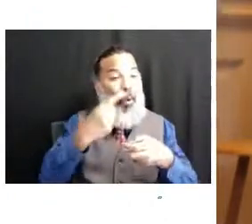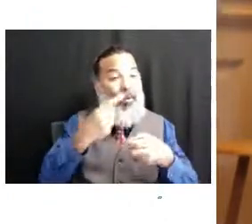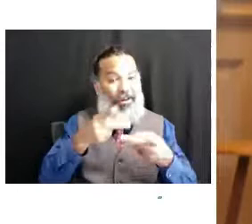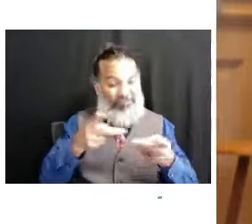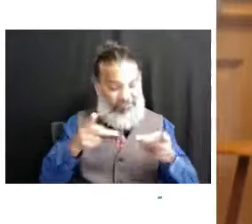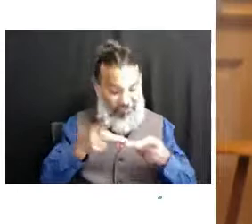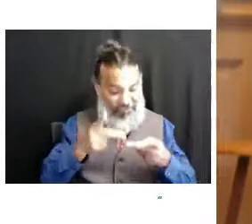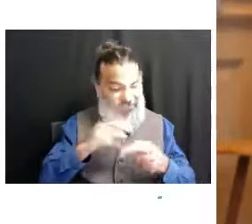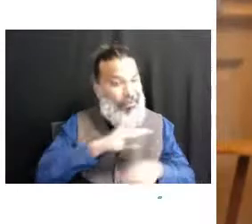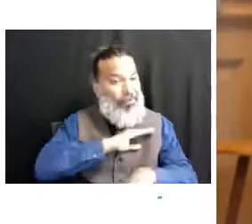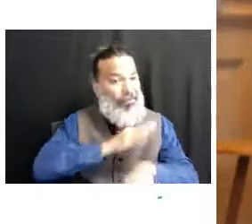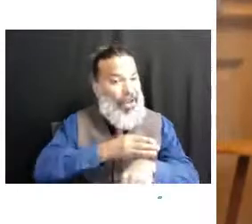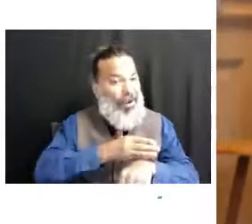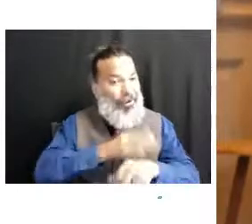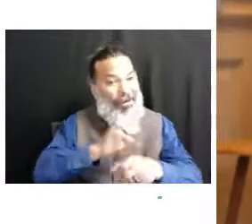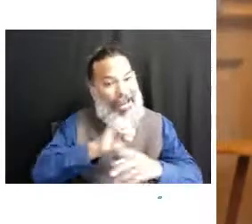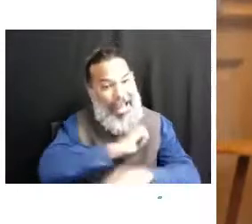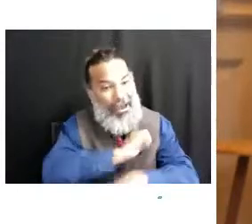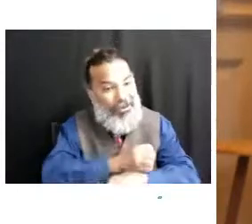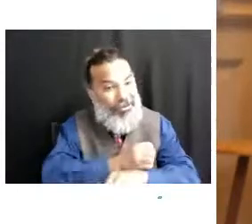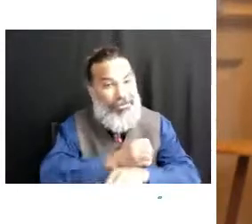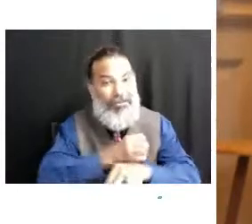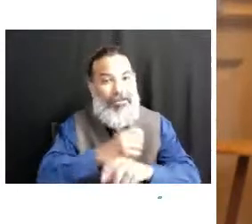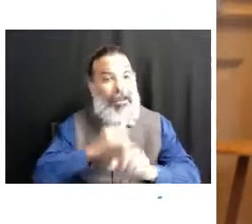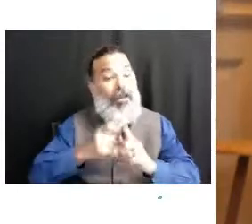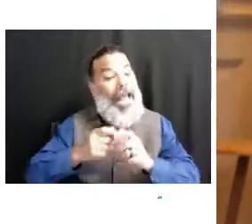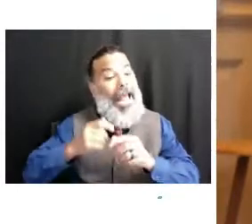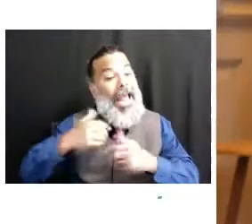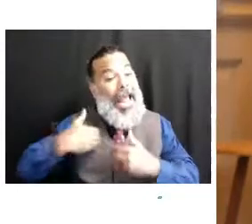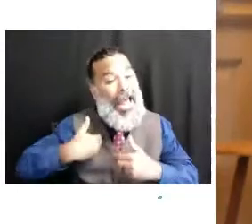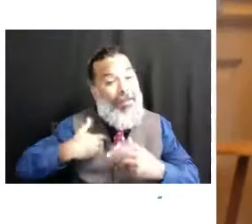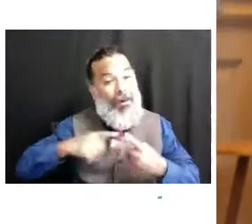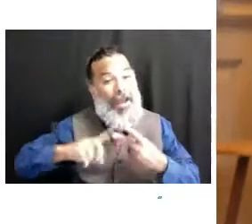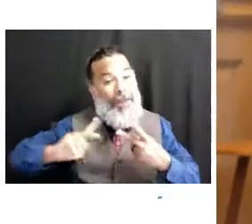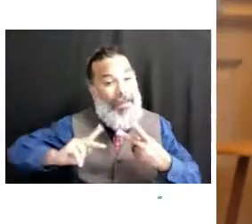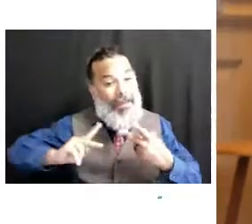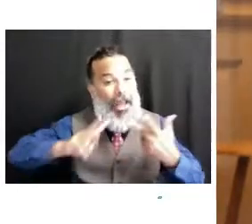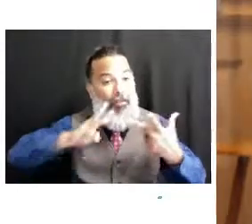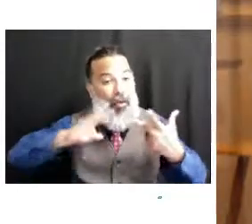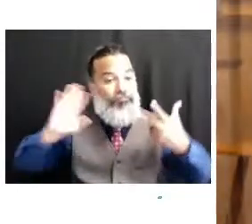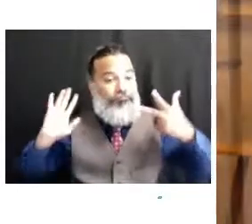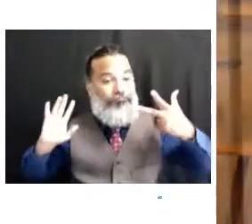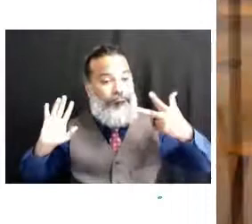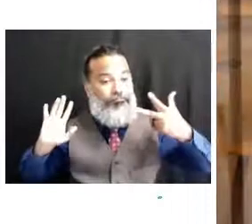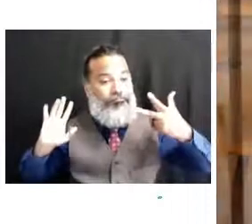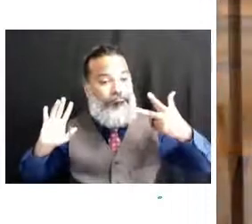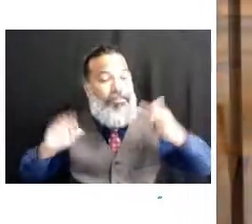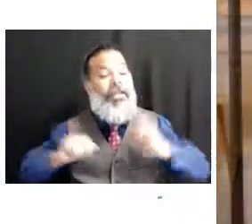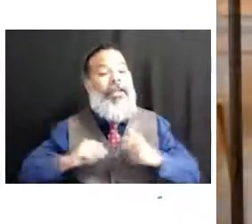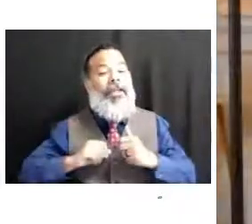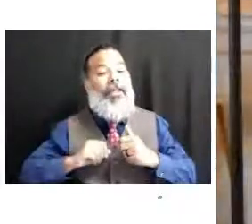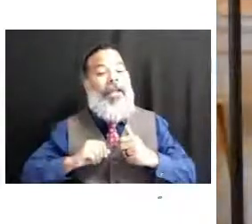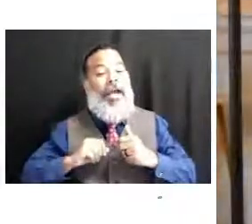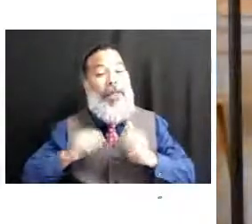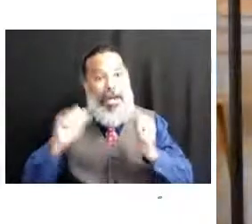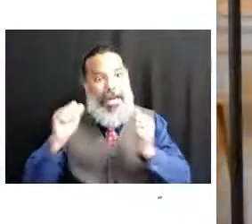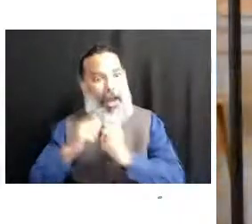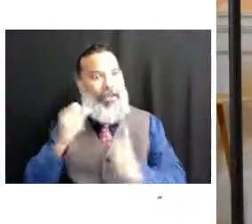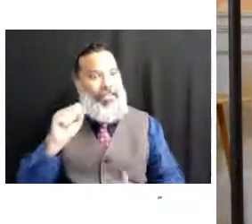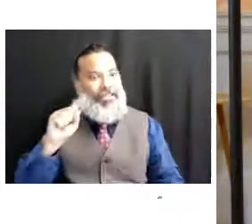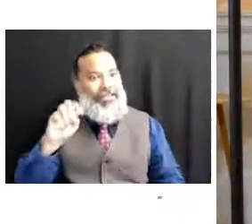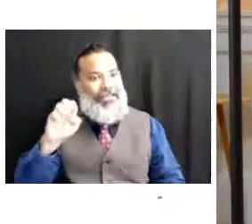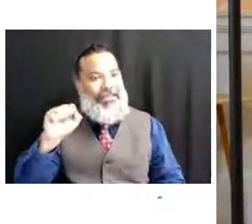that you had was animals and people and water. But with the steam